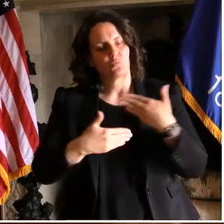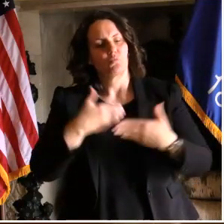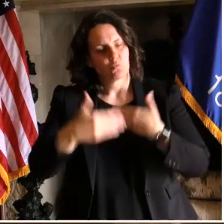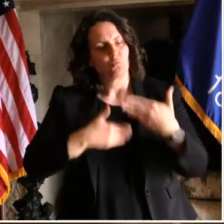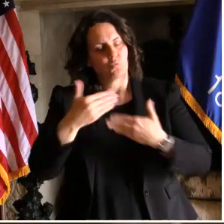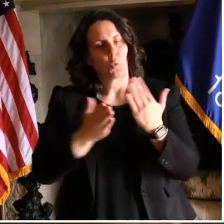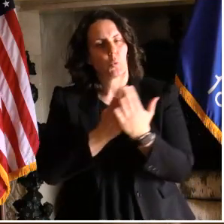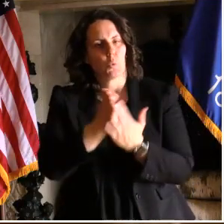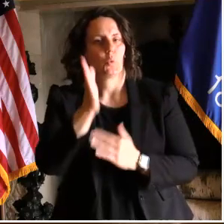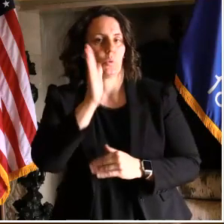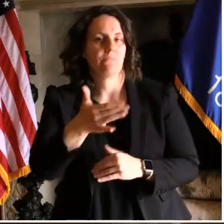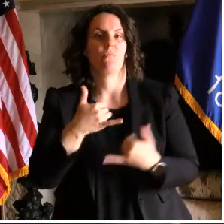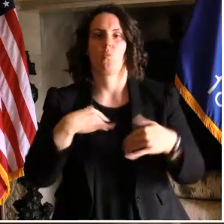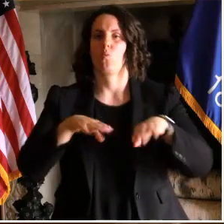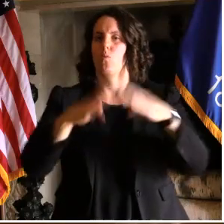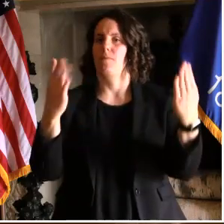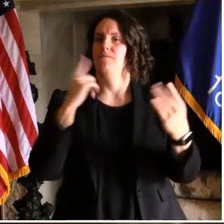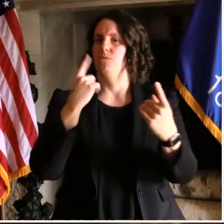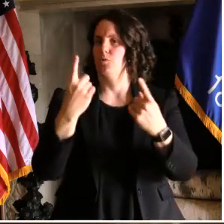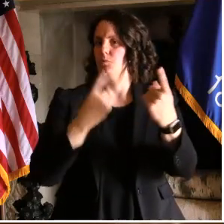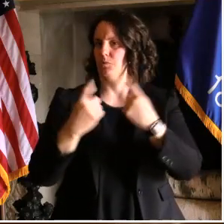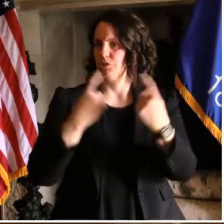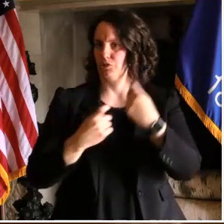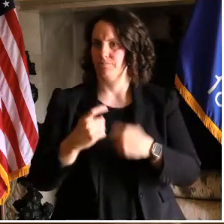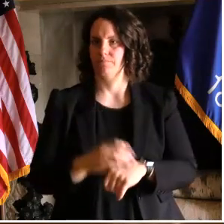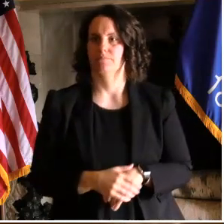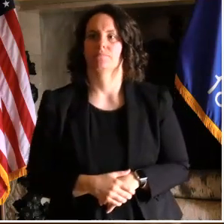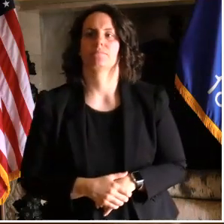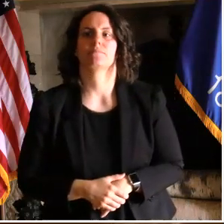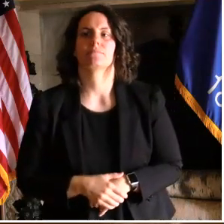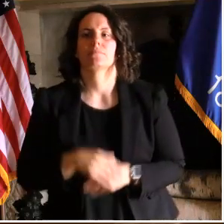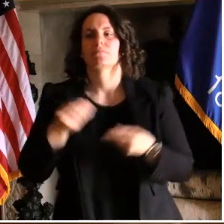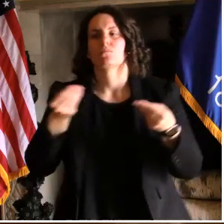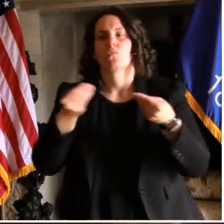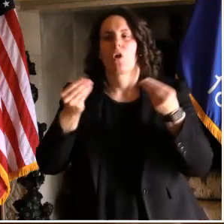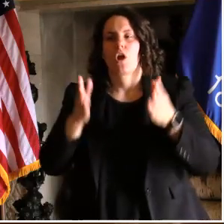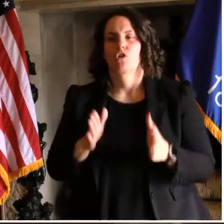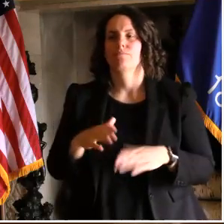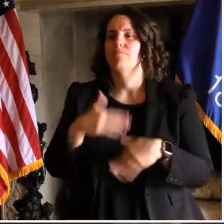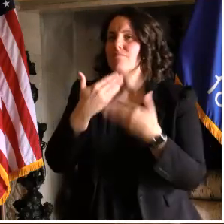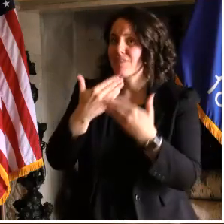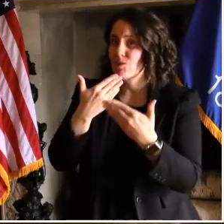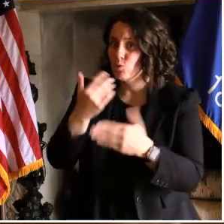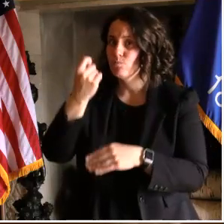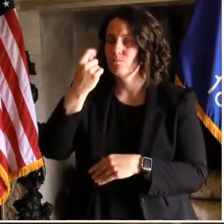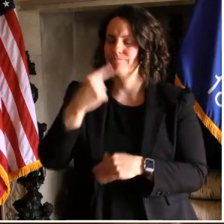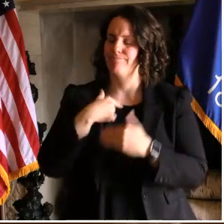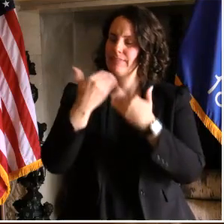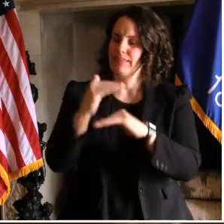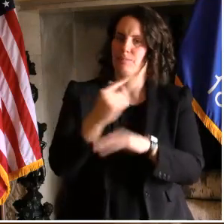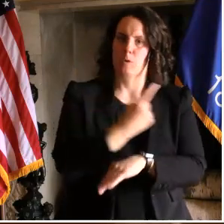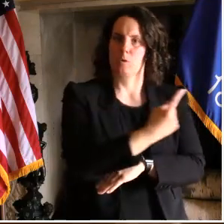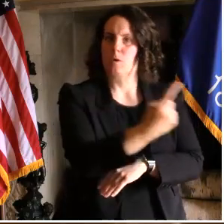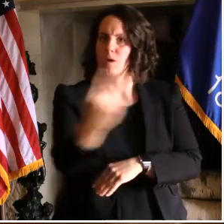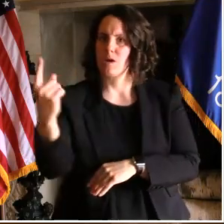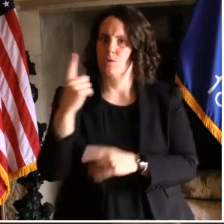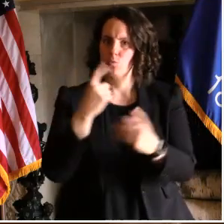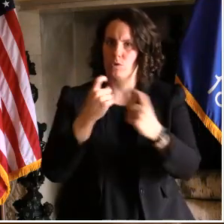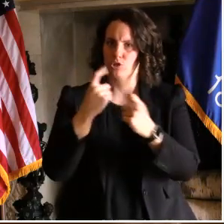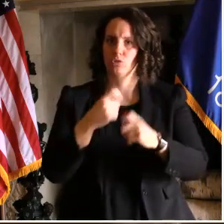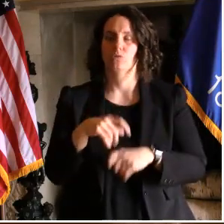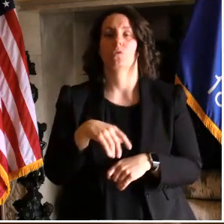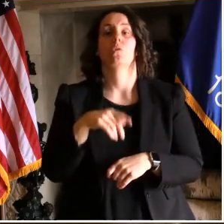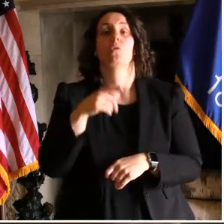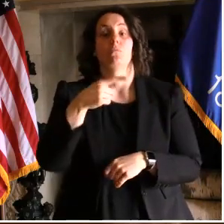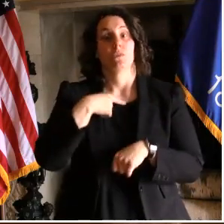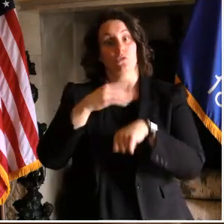only taking one question per reporter today, and to maintain audio quality, please keep your phones on mute until it's time to